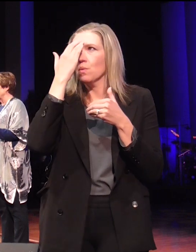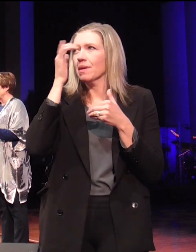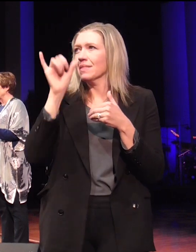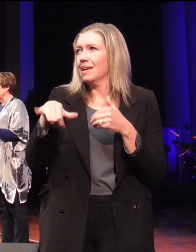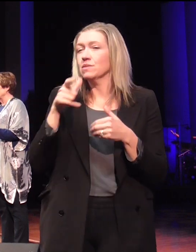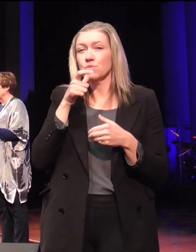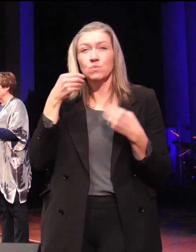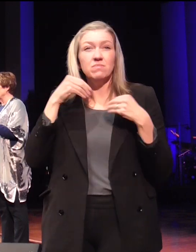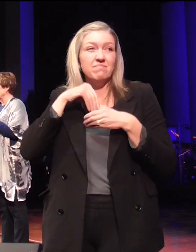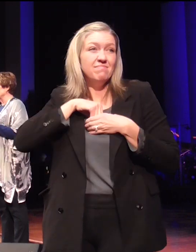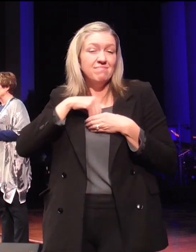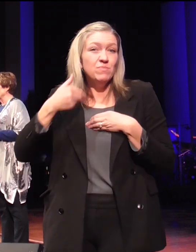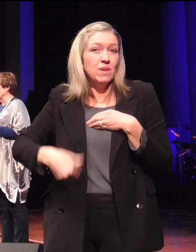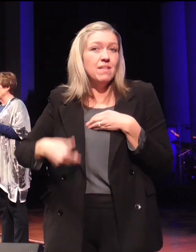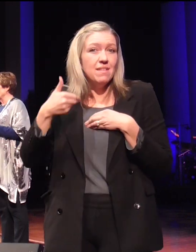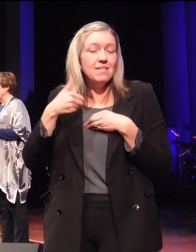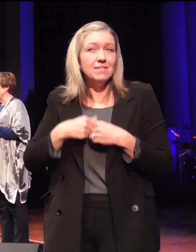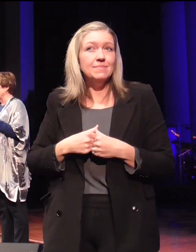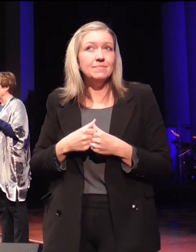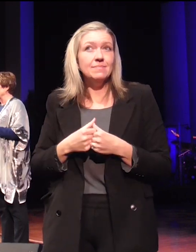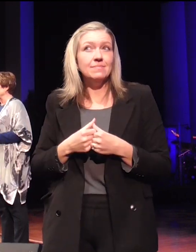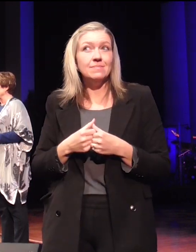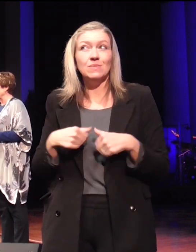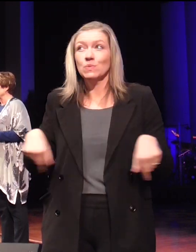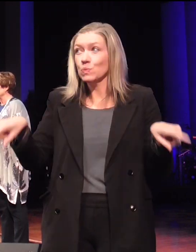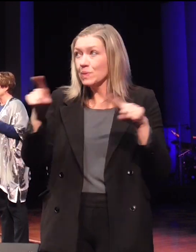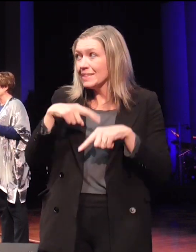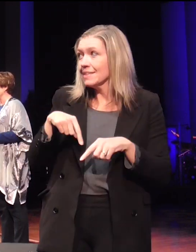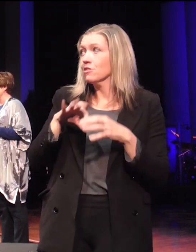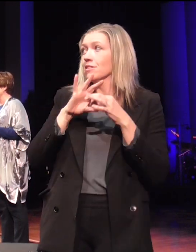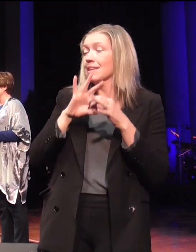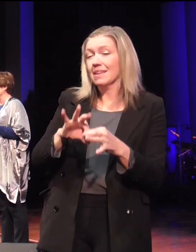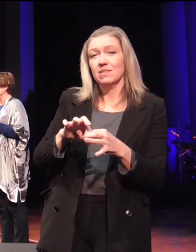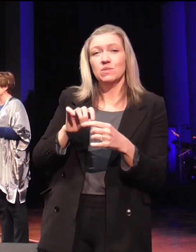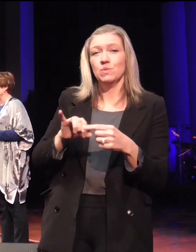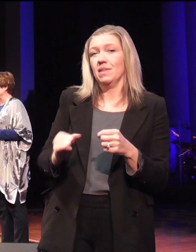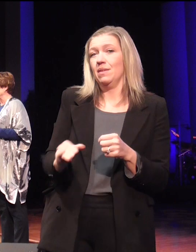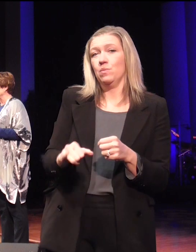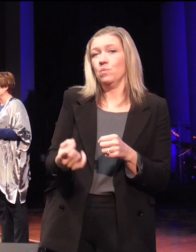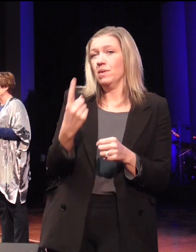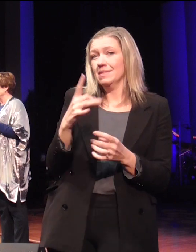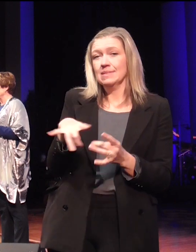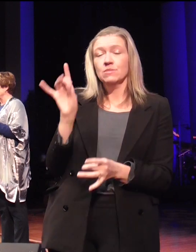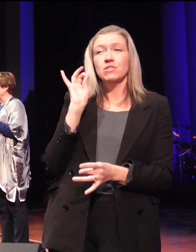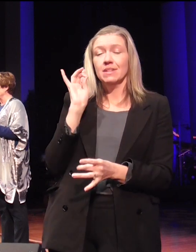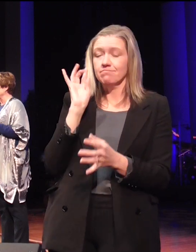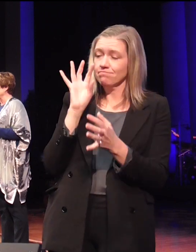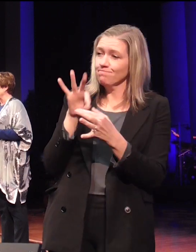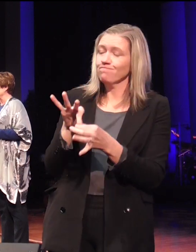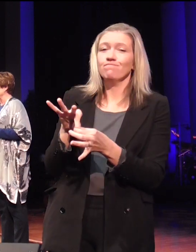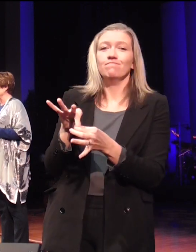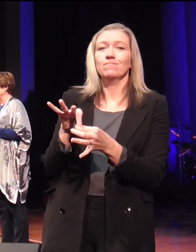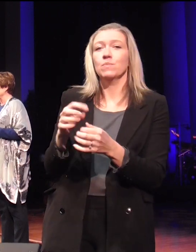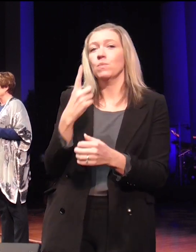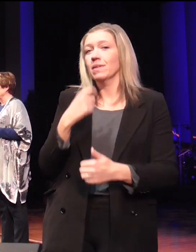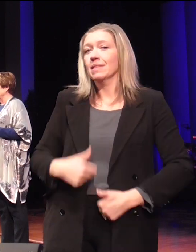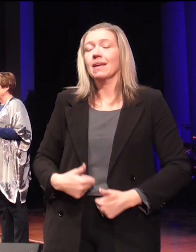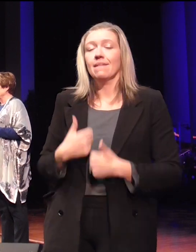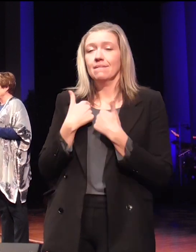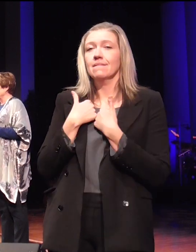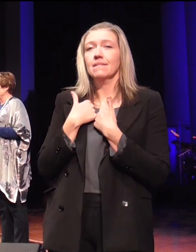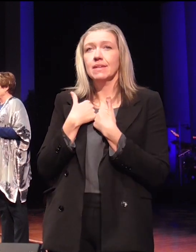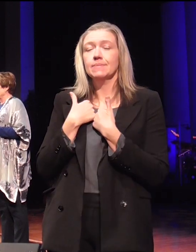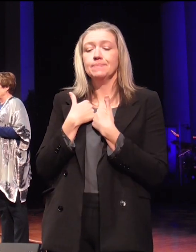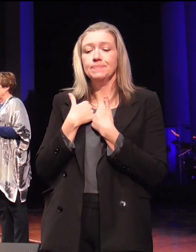we are, because we are connected to that one Spirit, that one life.